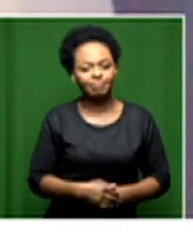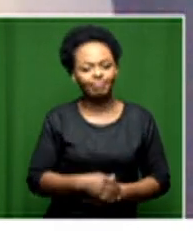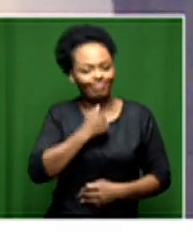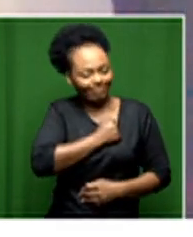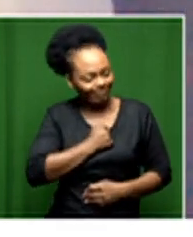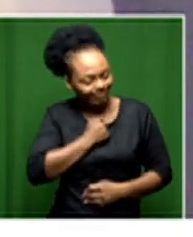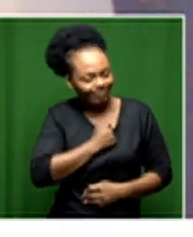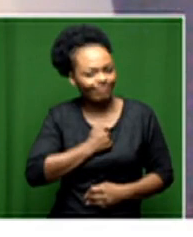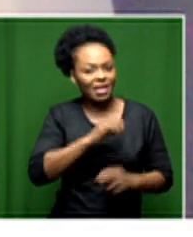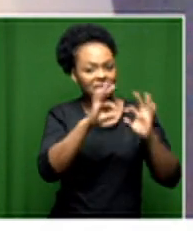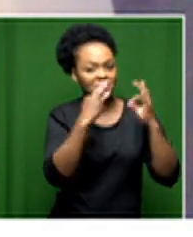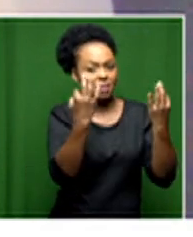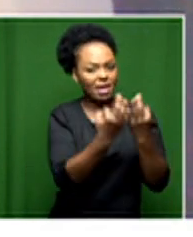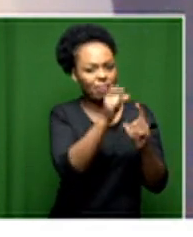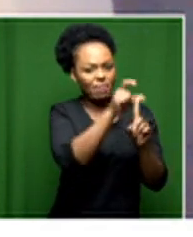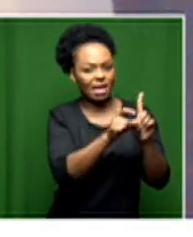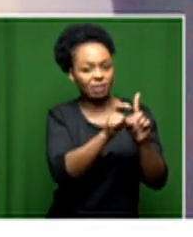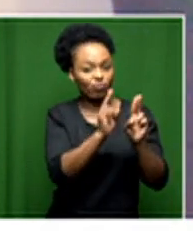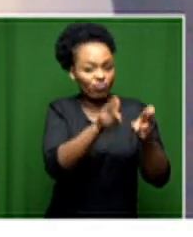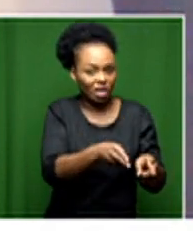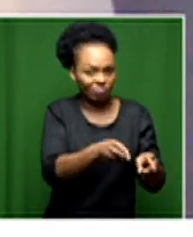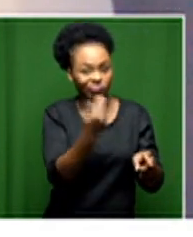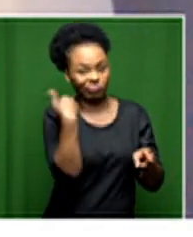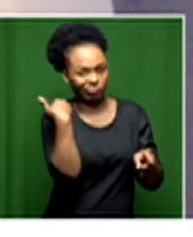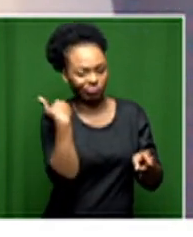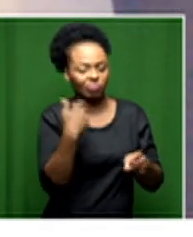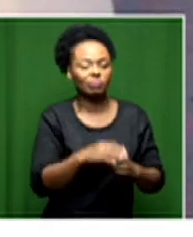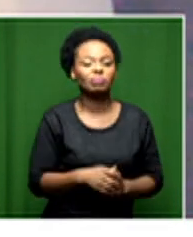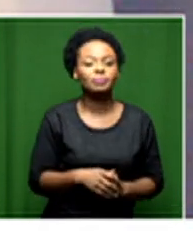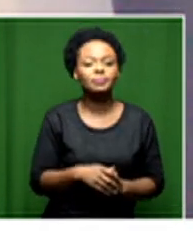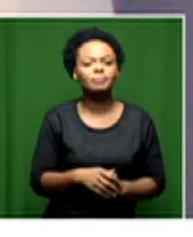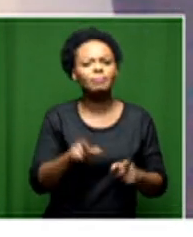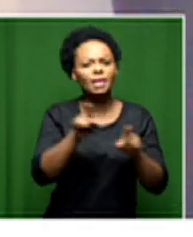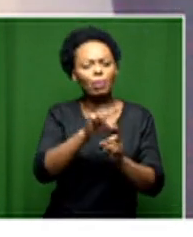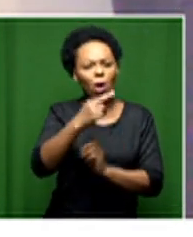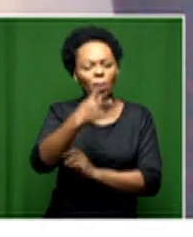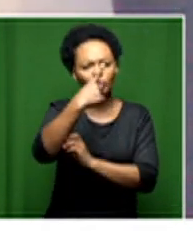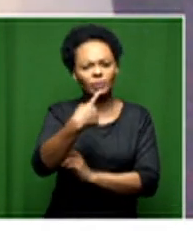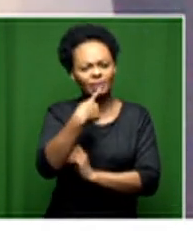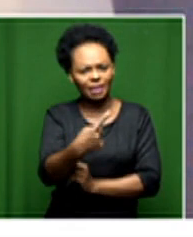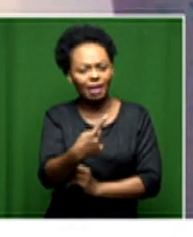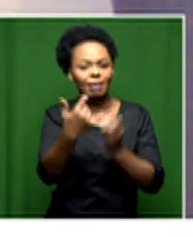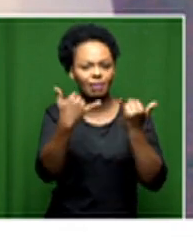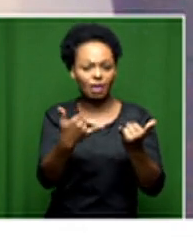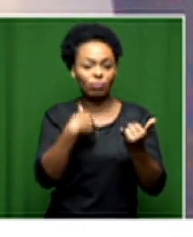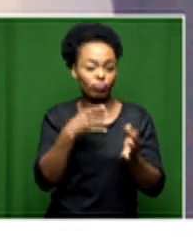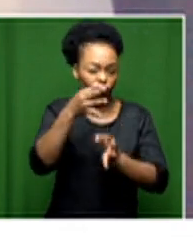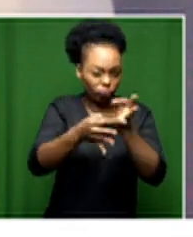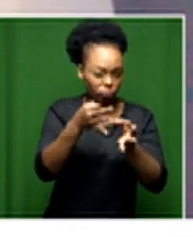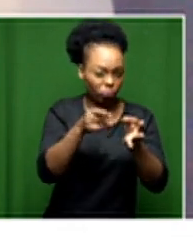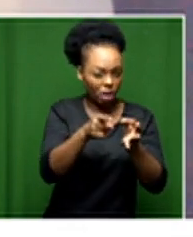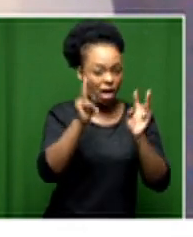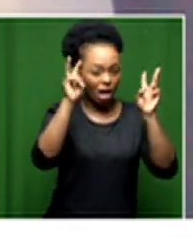condolences to the family of the person that passed away. And also to state, and I'm going to address the issue